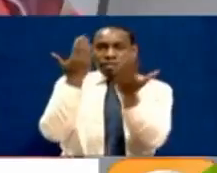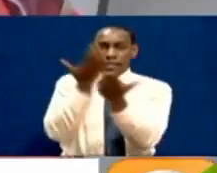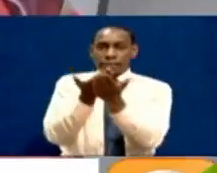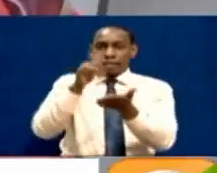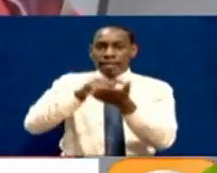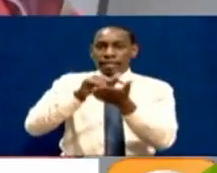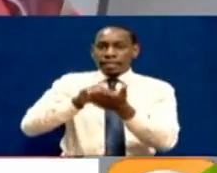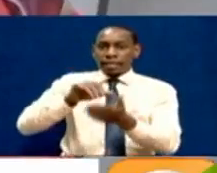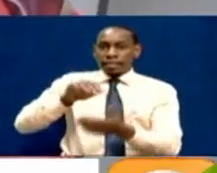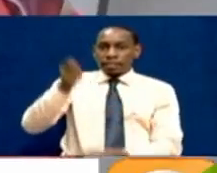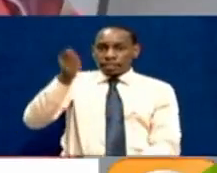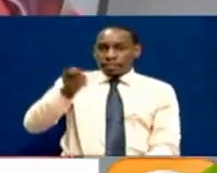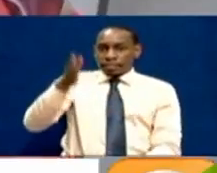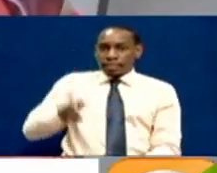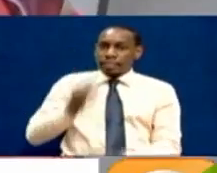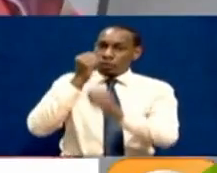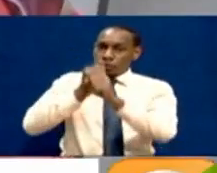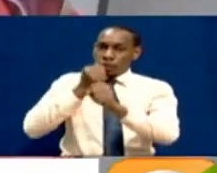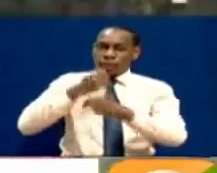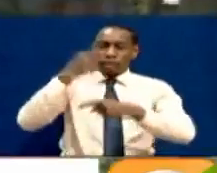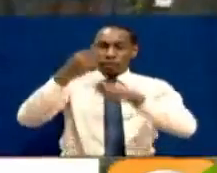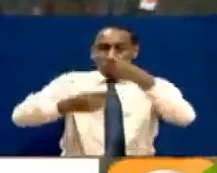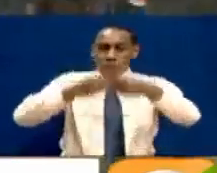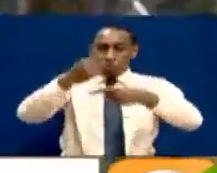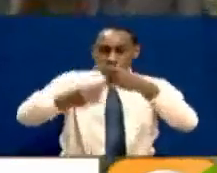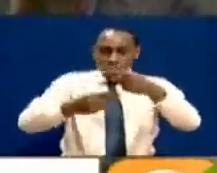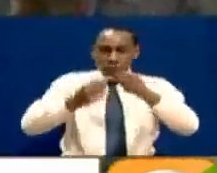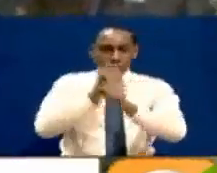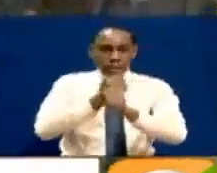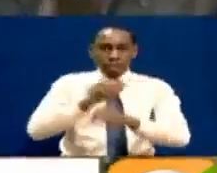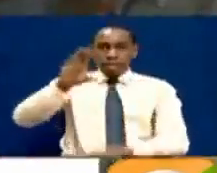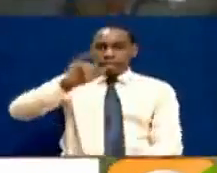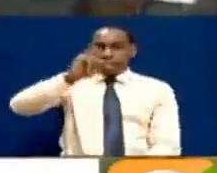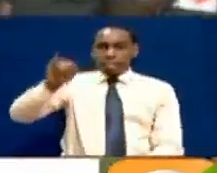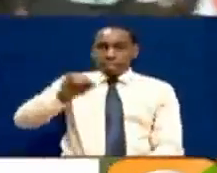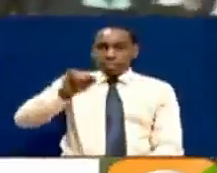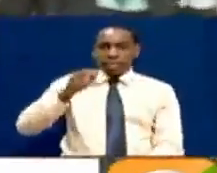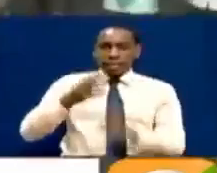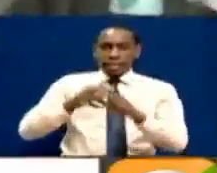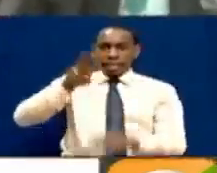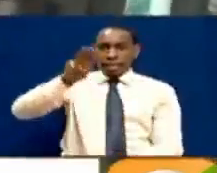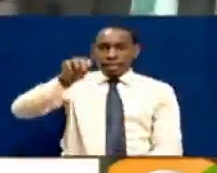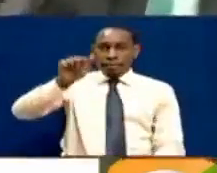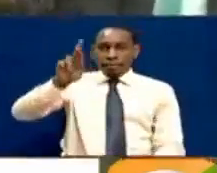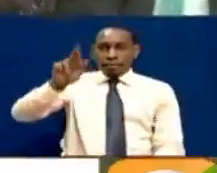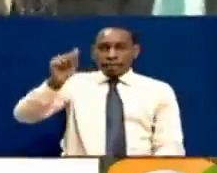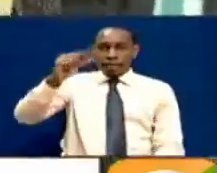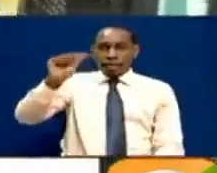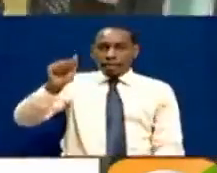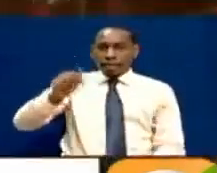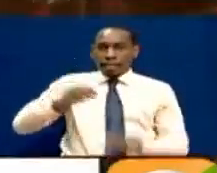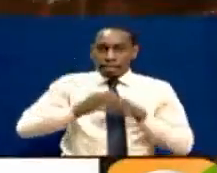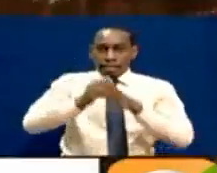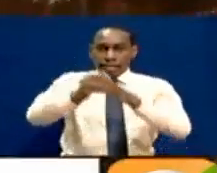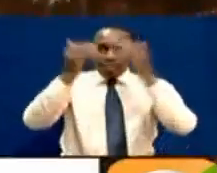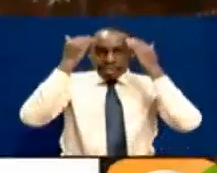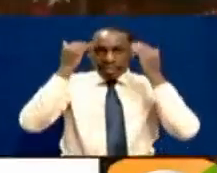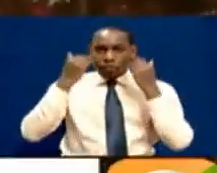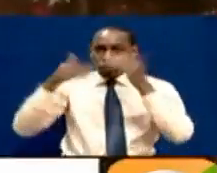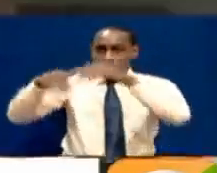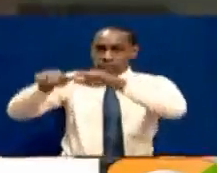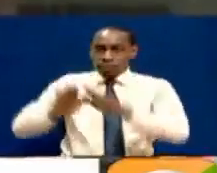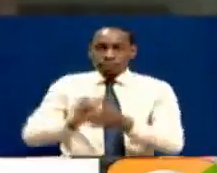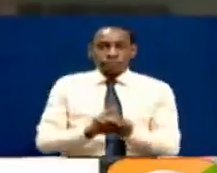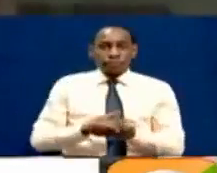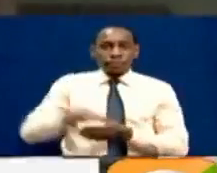which Justice Odek served continue running. CJ David Maraga leading the judiciary in the funeral. To us, the